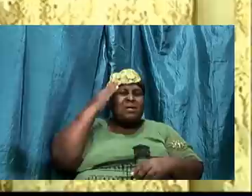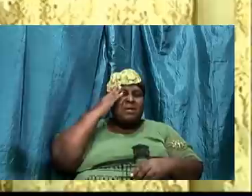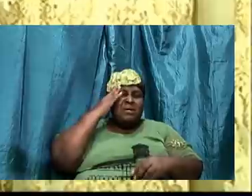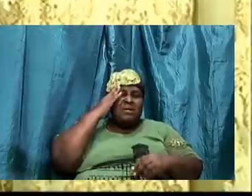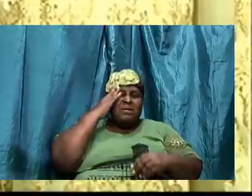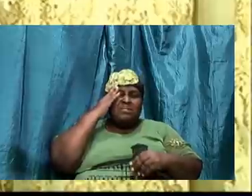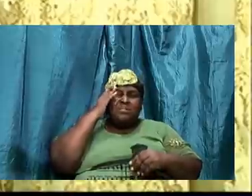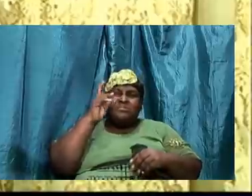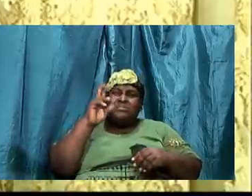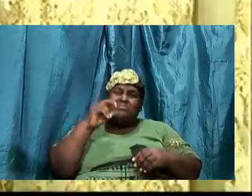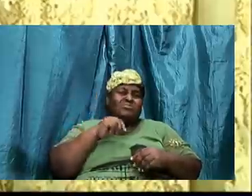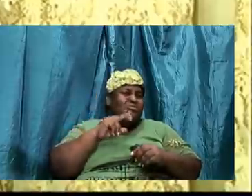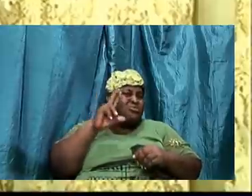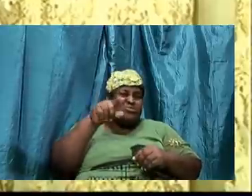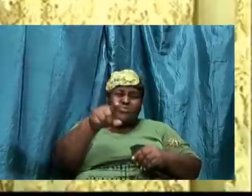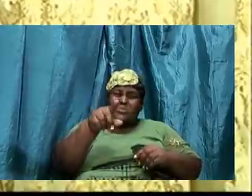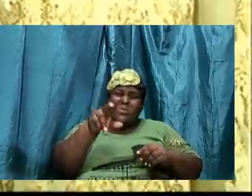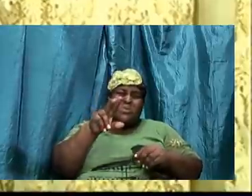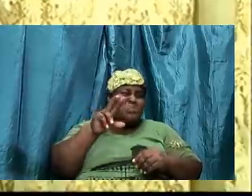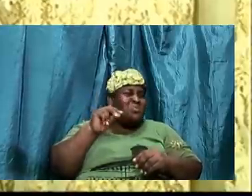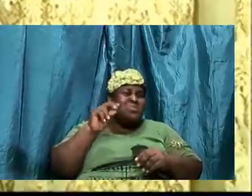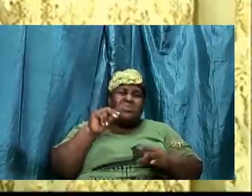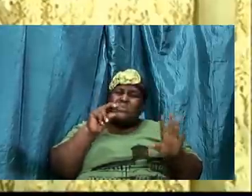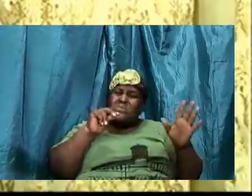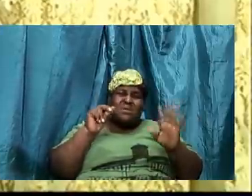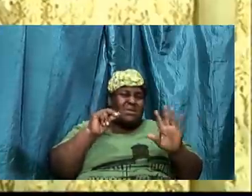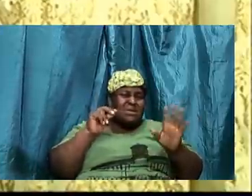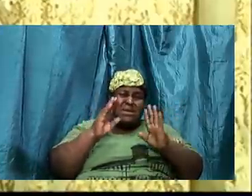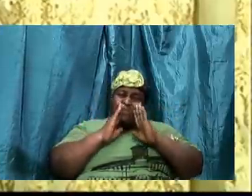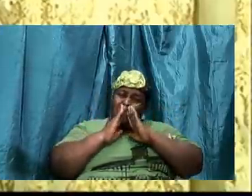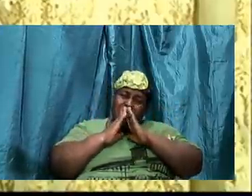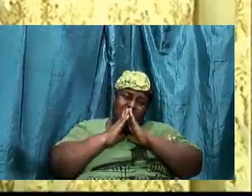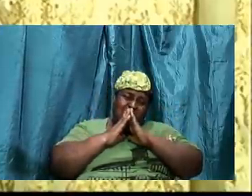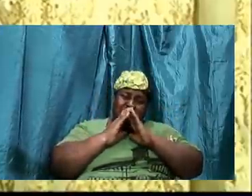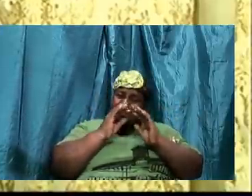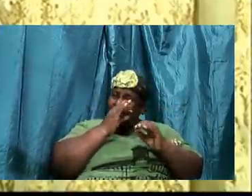on the fasting, a month gone and you have not fasted.